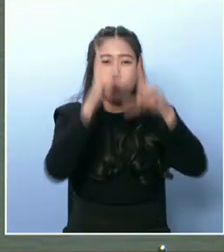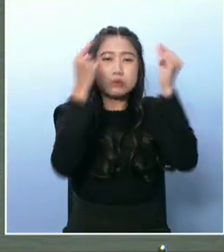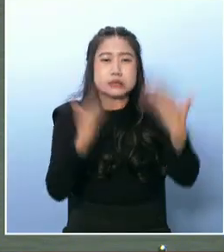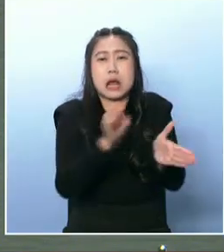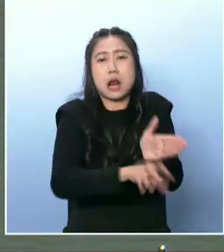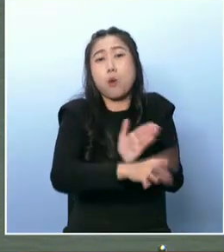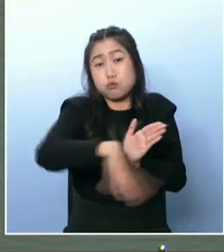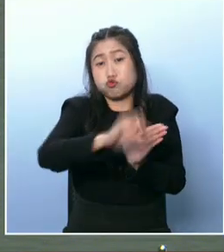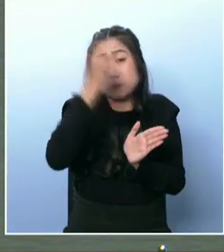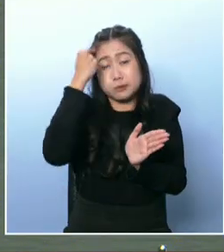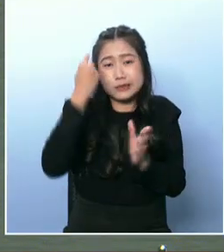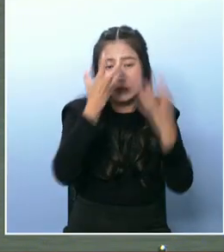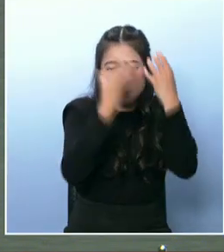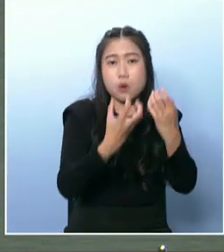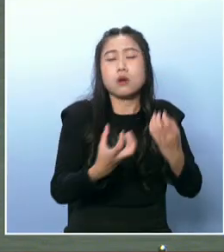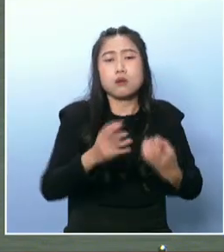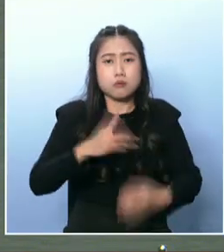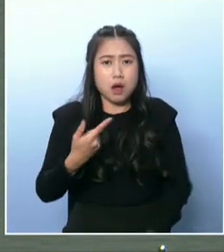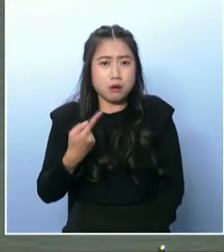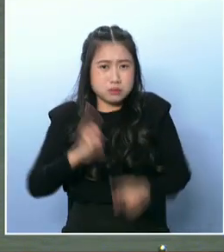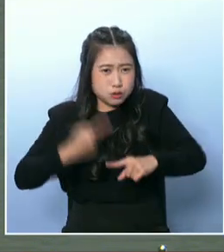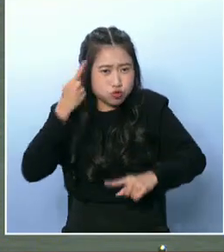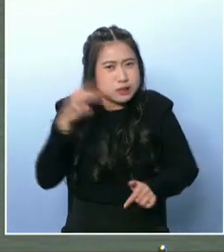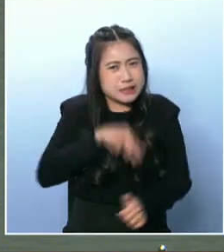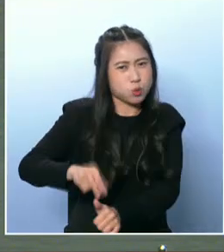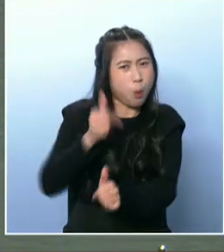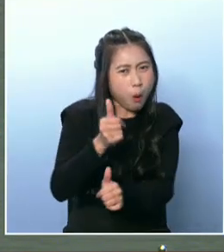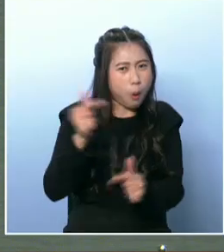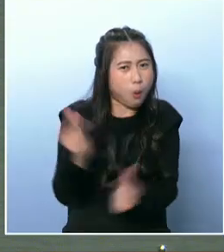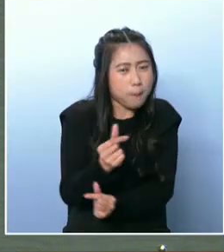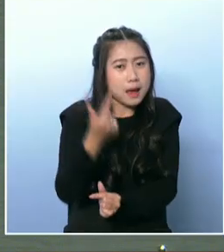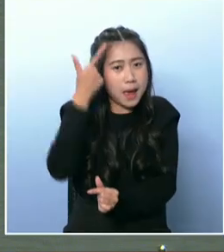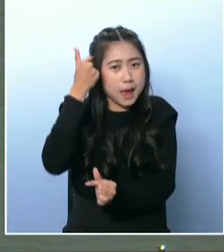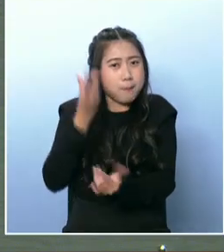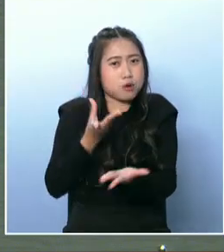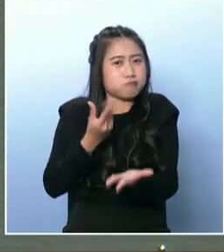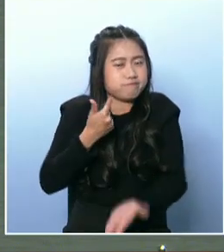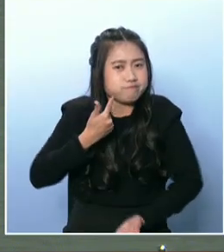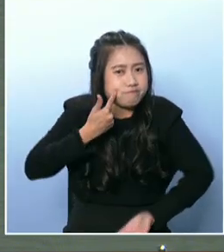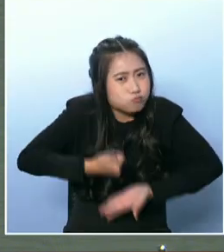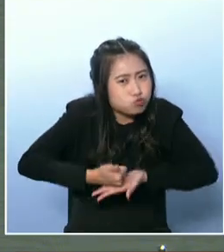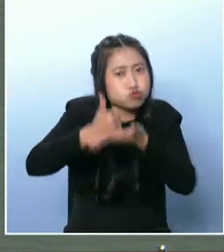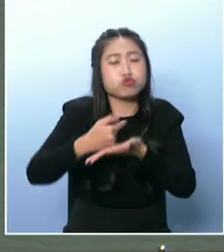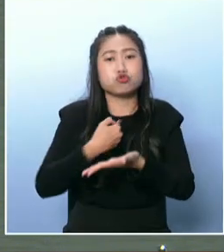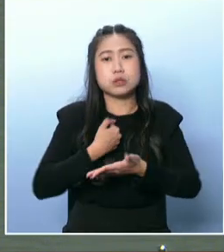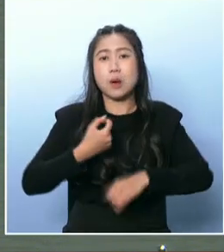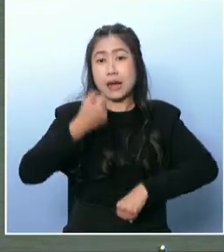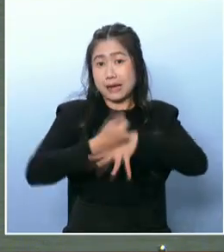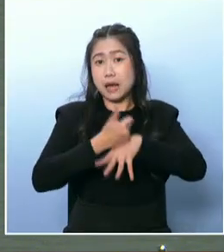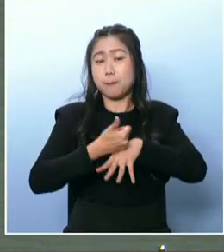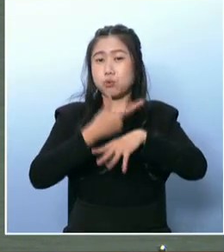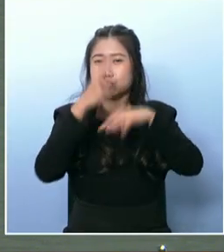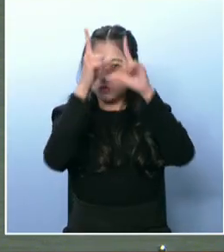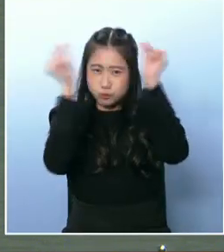So we know that we have a shortage of nurses, but what about other types of staff needed for the